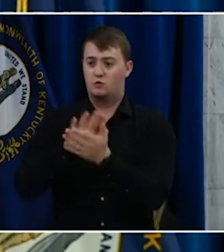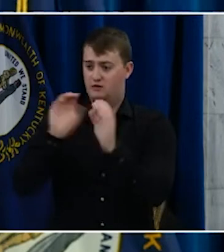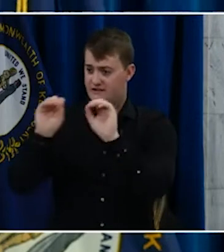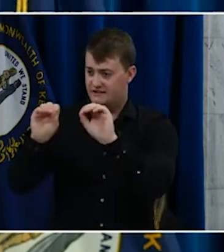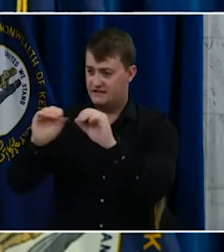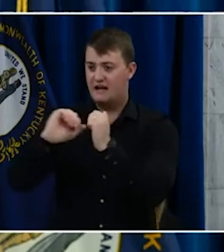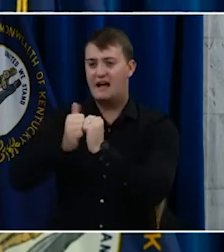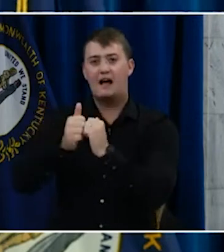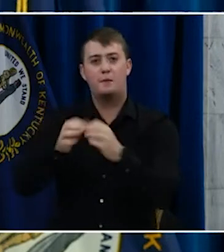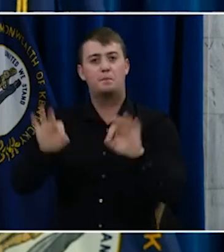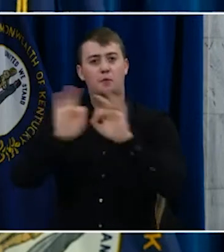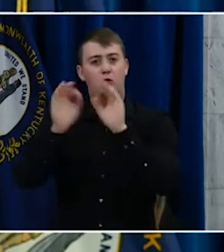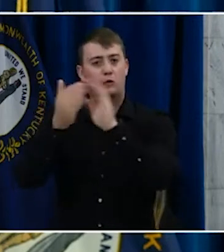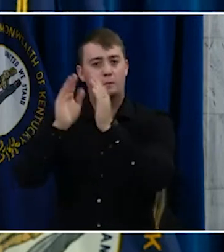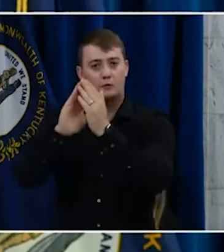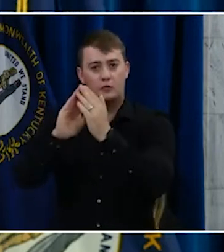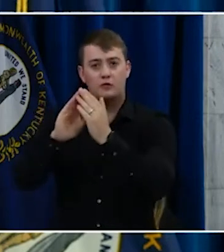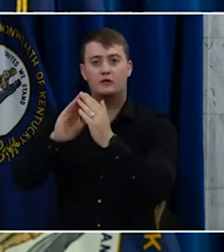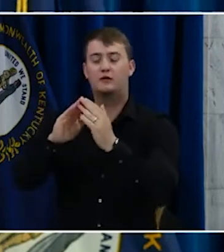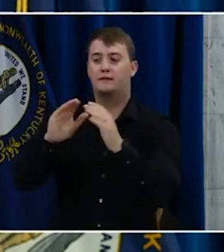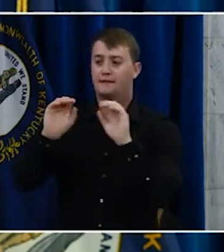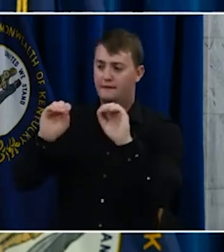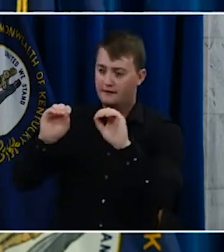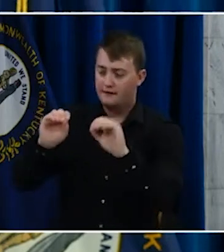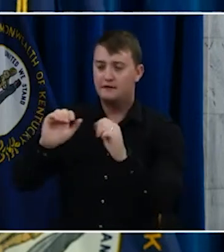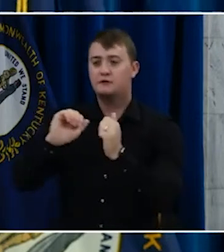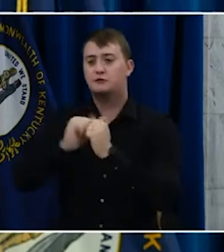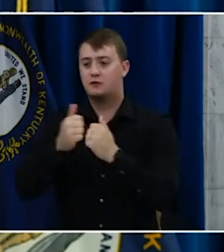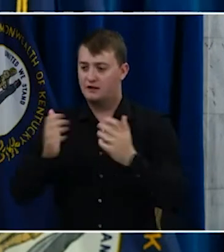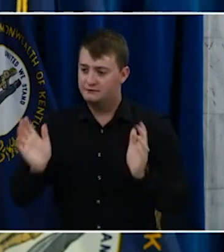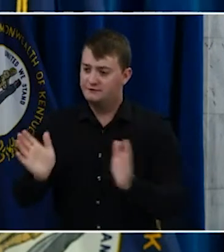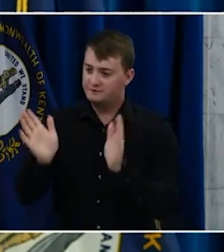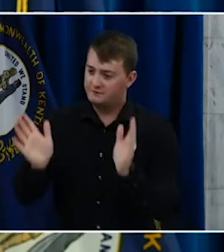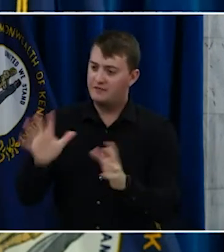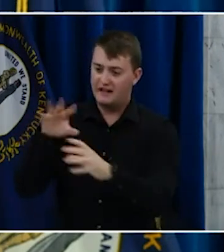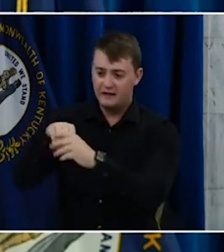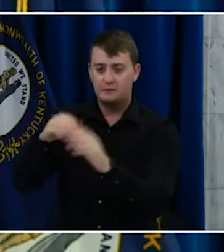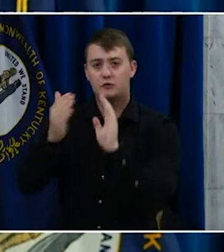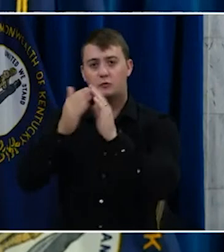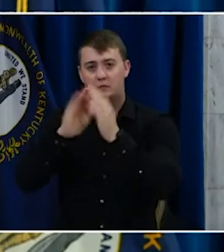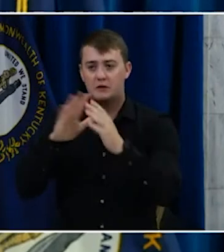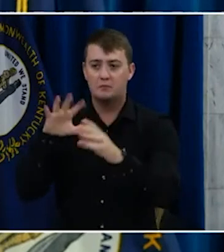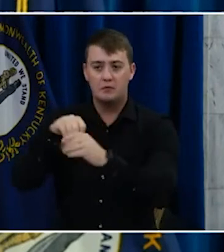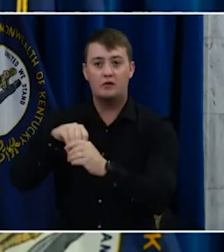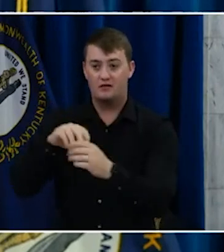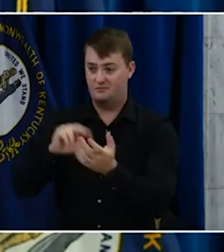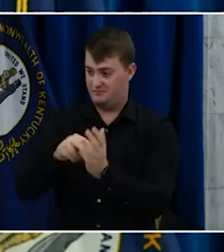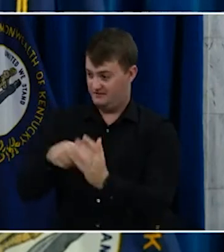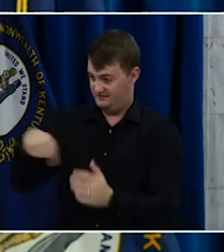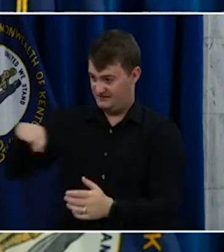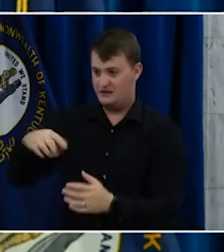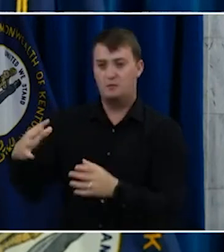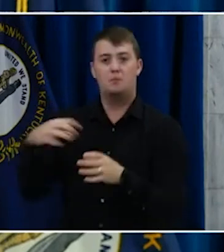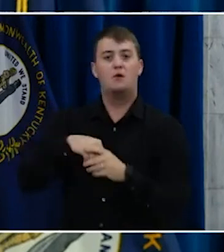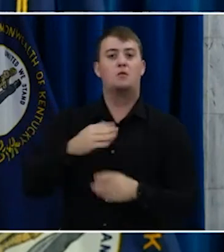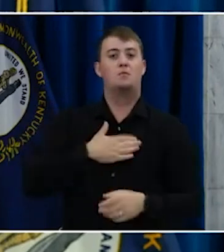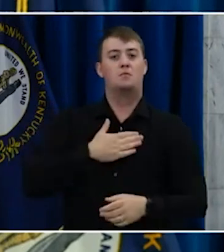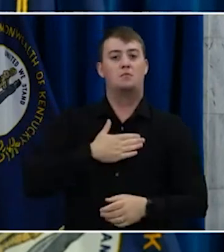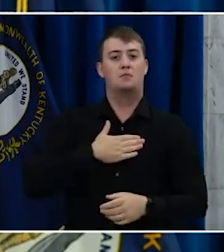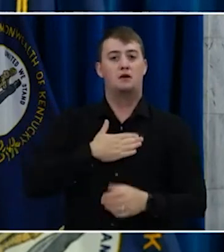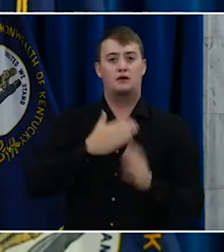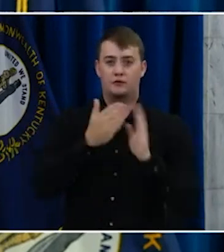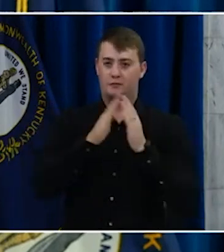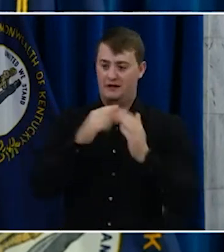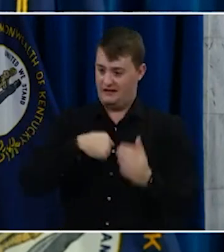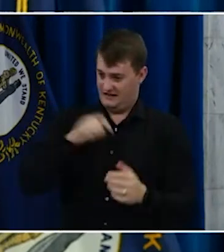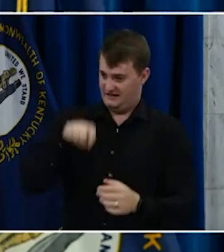how important our community is, and while I'm trying to get them in the community to become a part of it, they're also part of my community, and I need them just